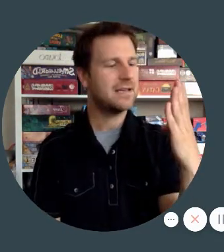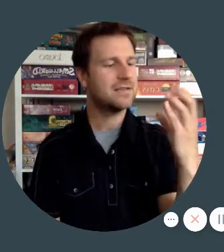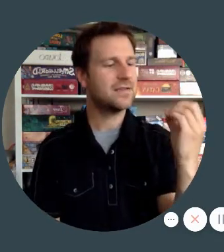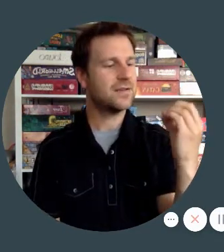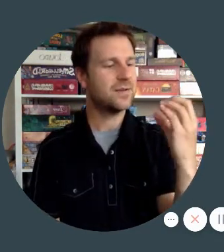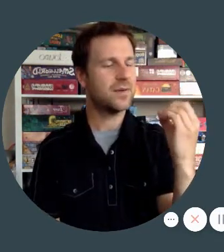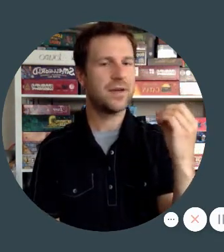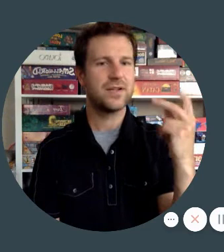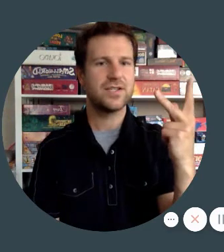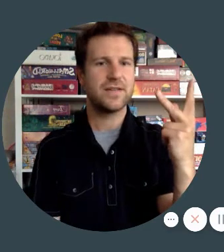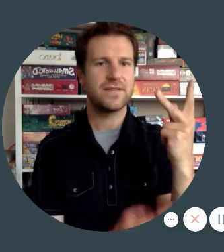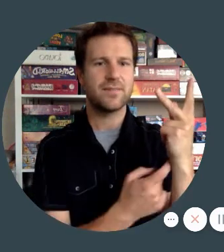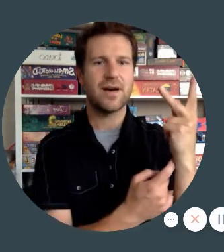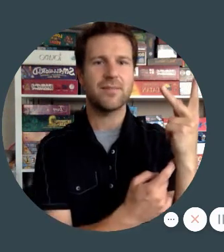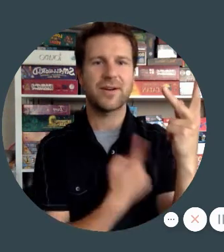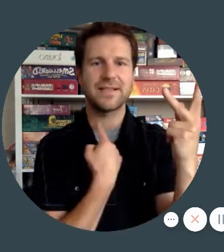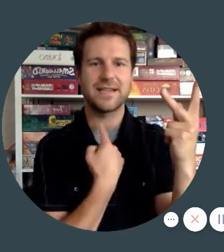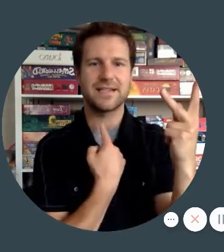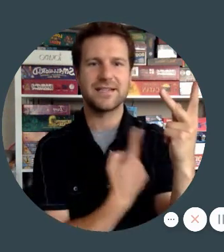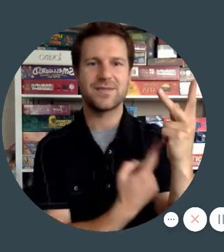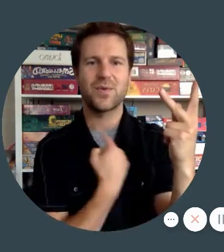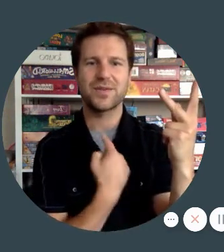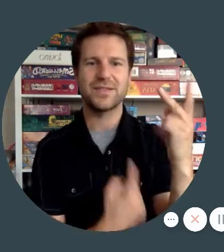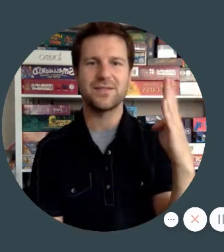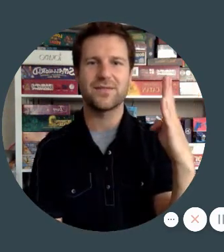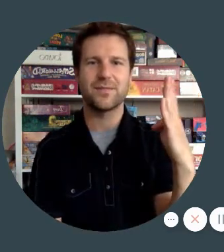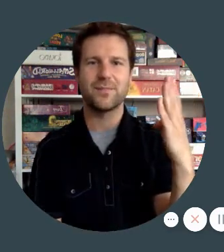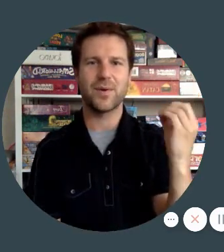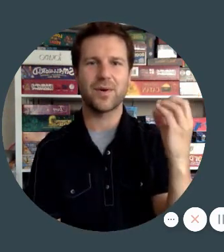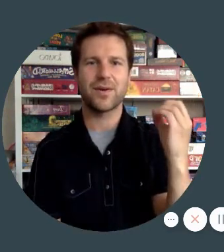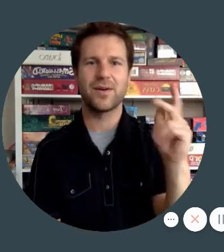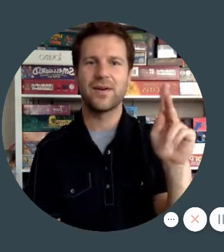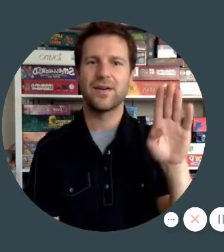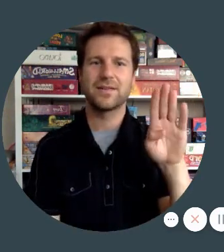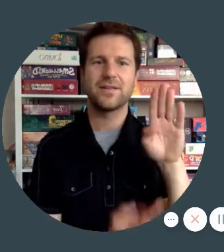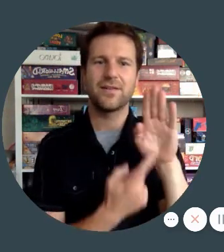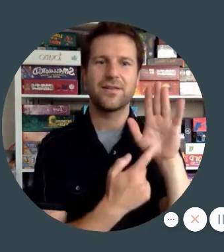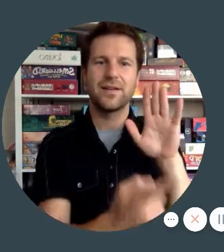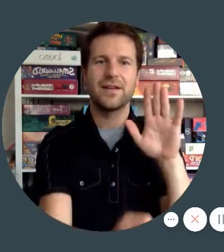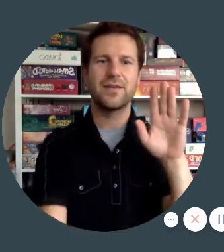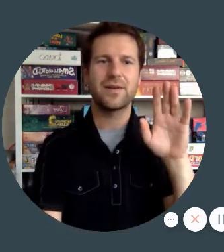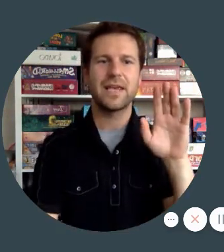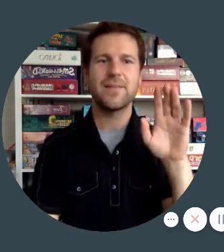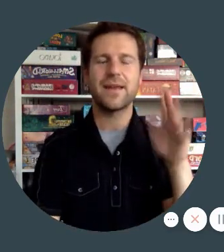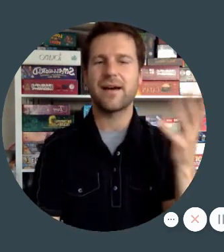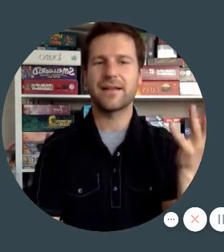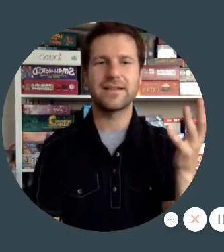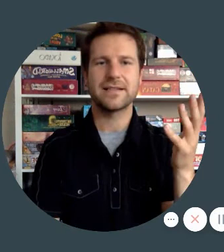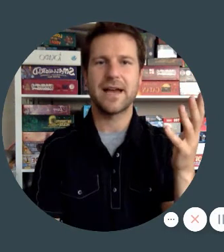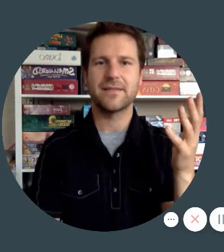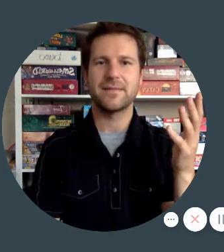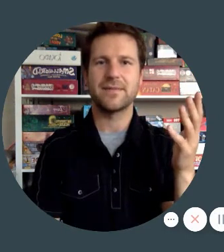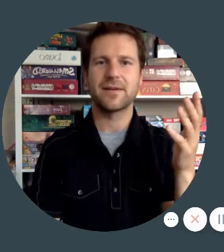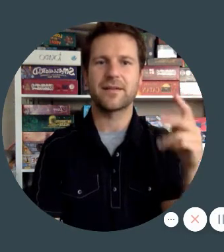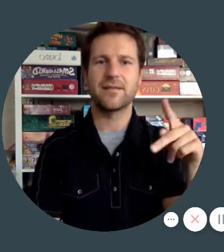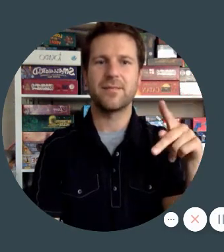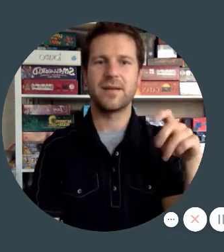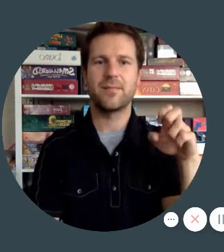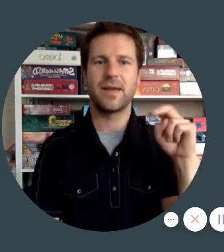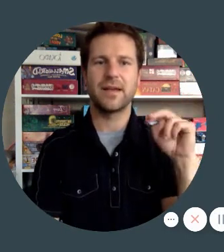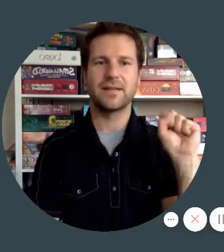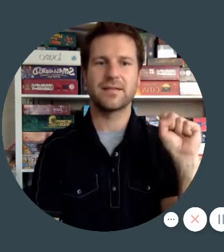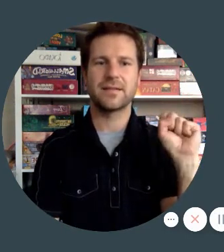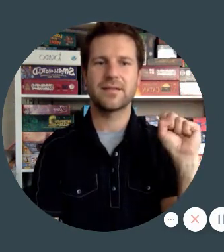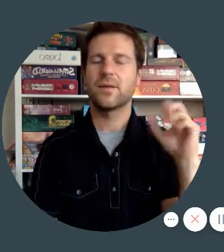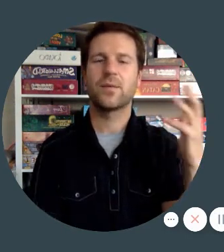can tend to shift your palm orientation towards you for book. So you want to keep it out. It doesn't have to be book. It could